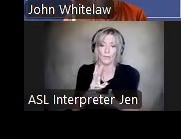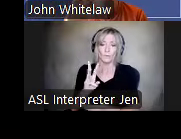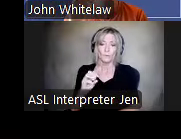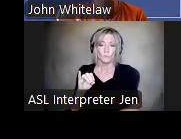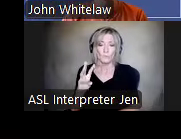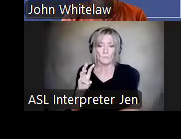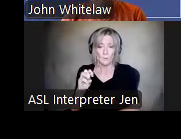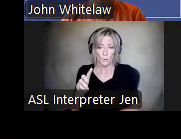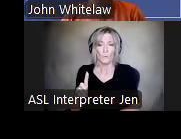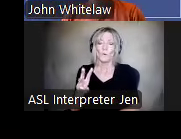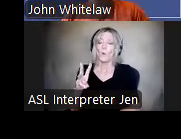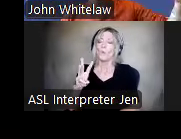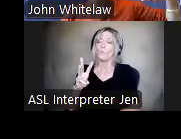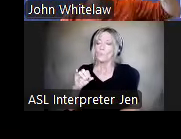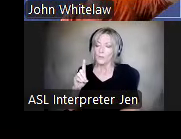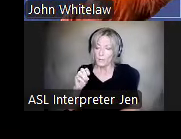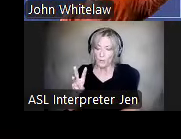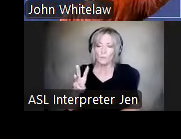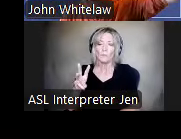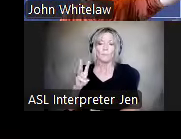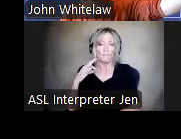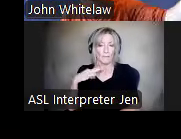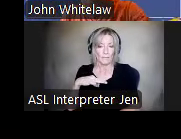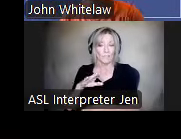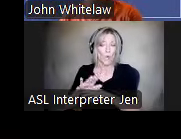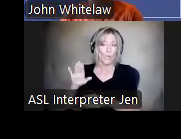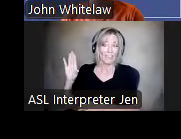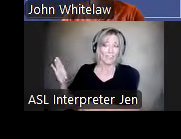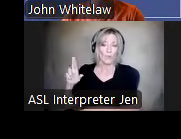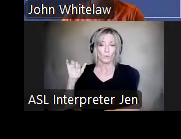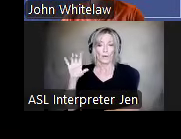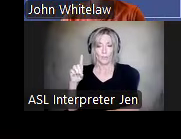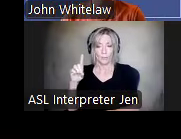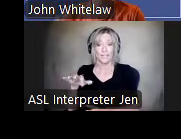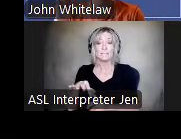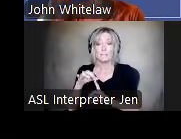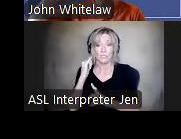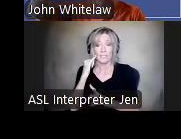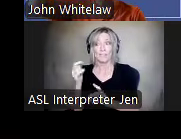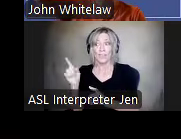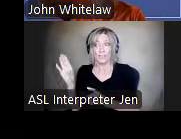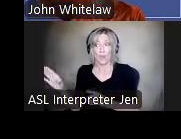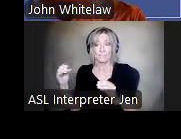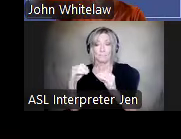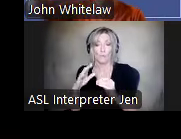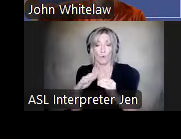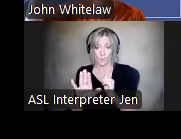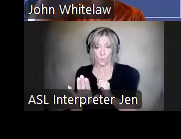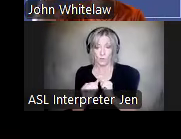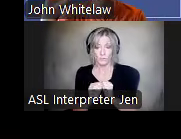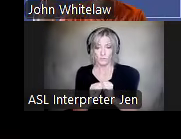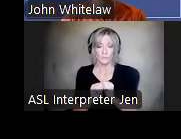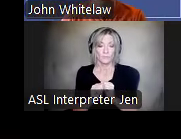that person's record, particularly if it's more than the amount you've been earning. So divorced